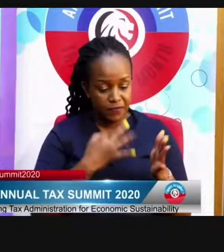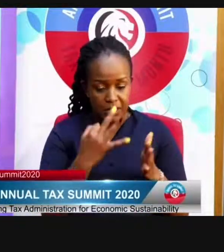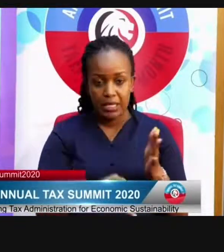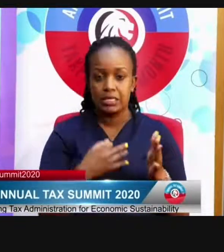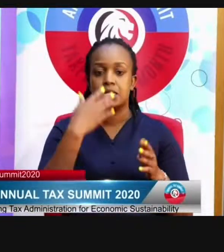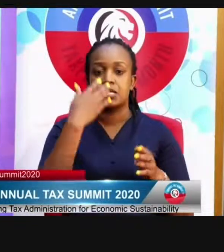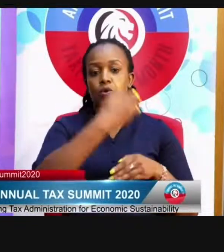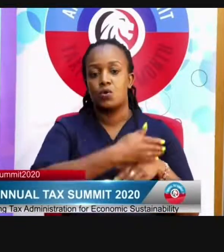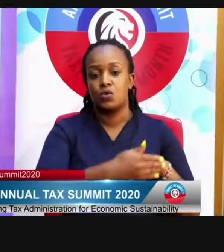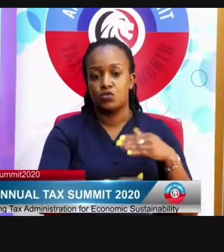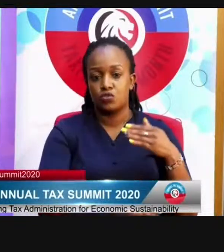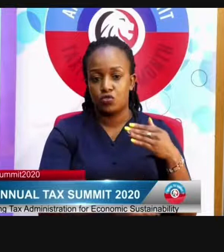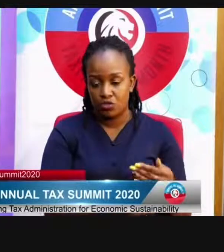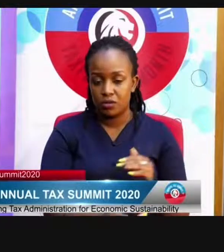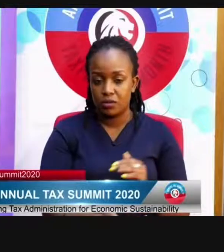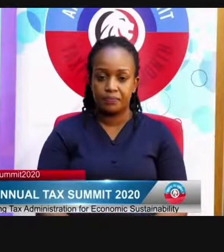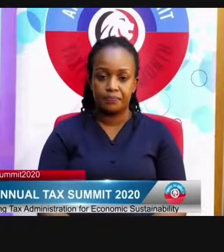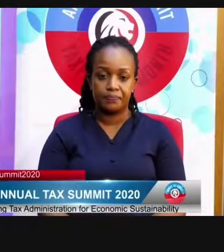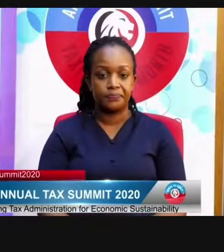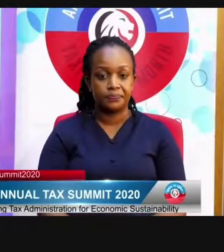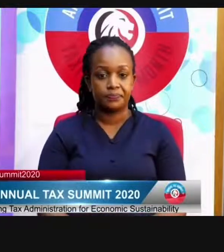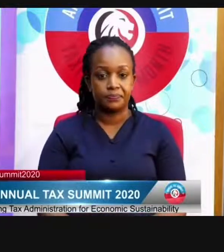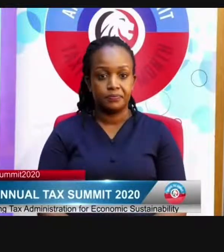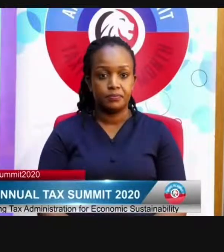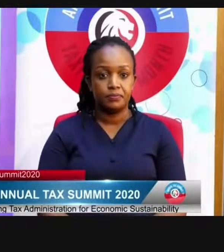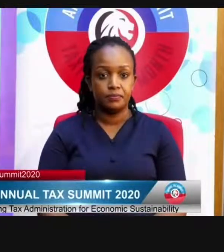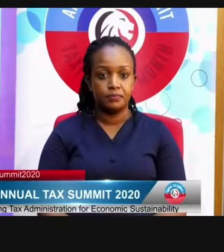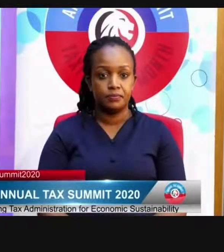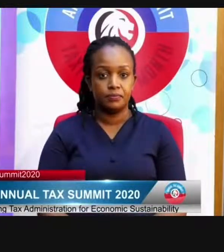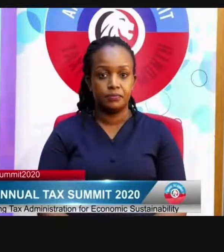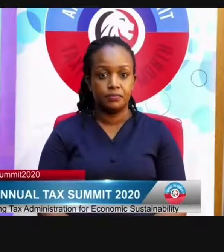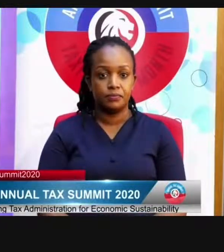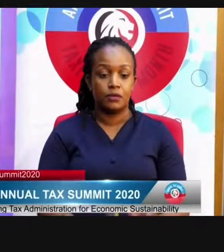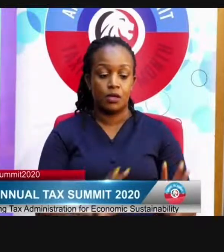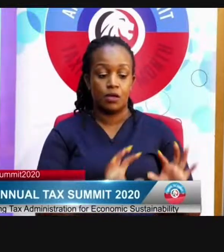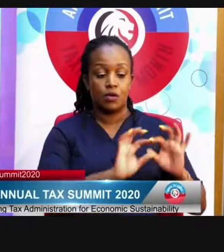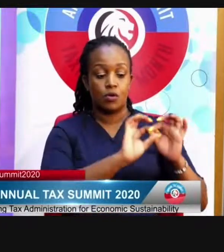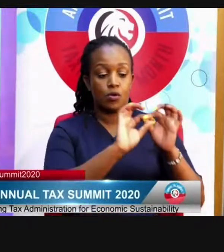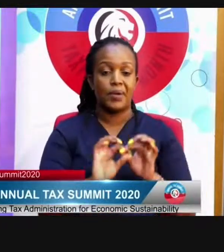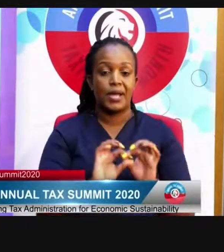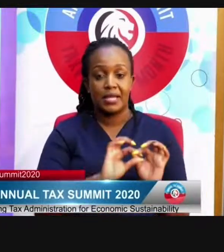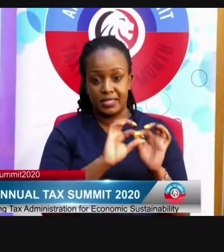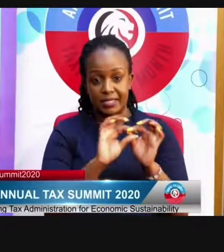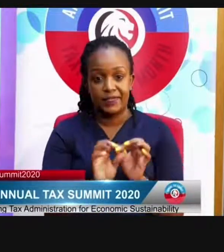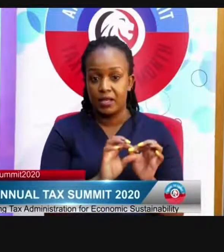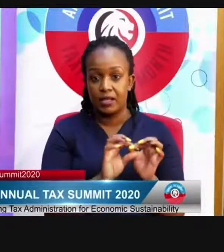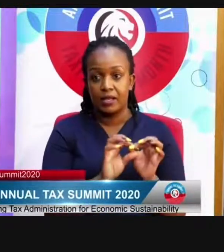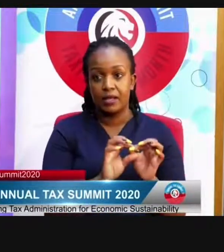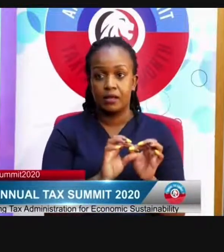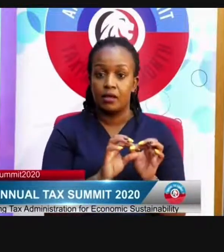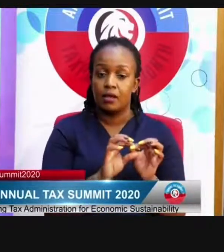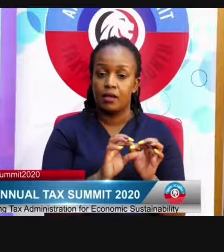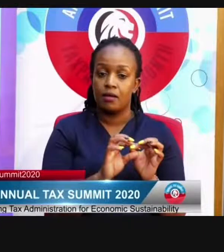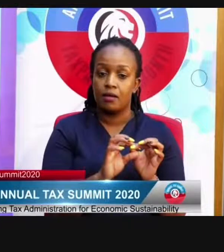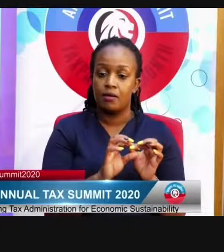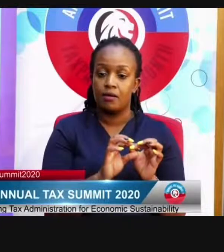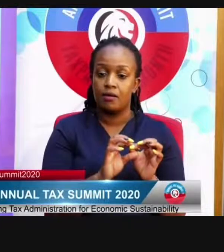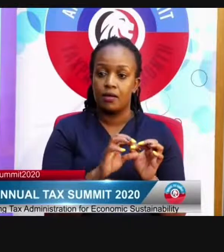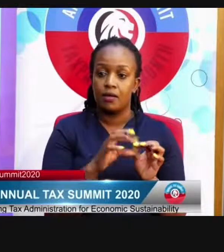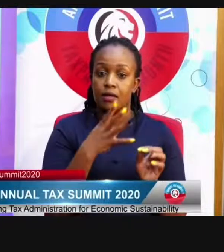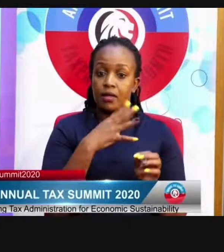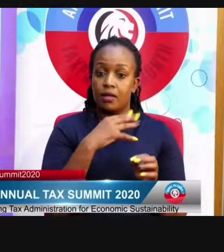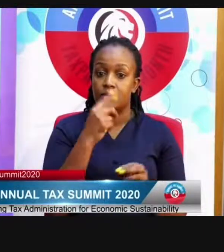wholesale. CIT, corporate income tax, has also seen a decline of